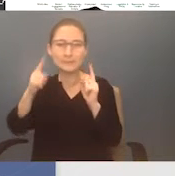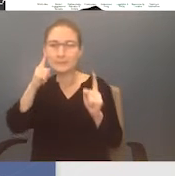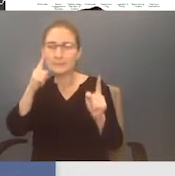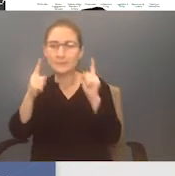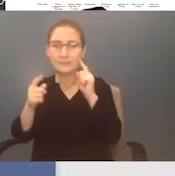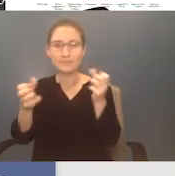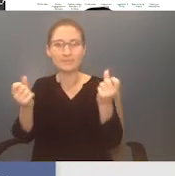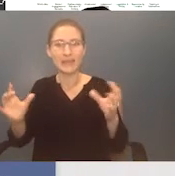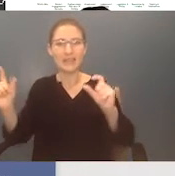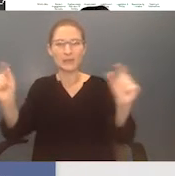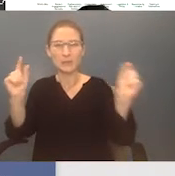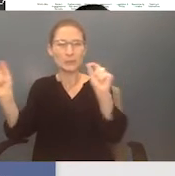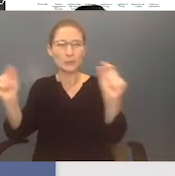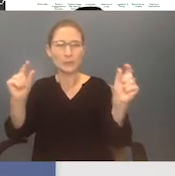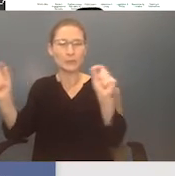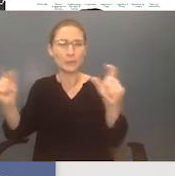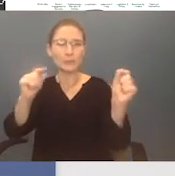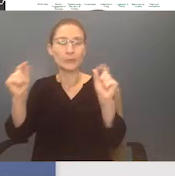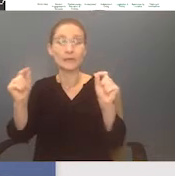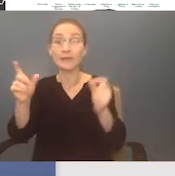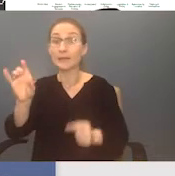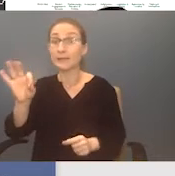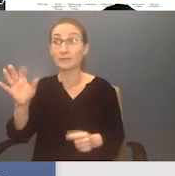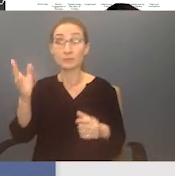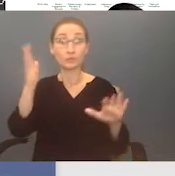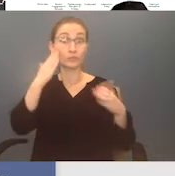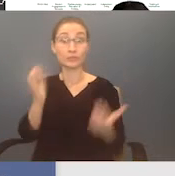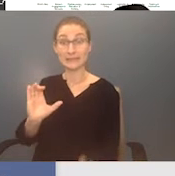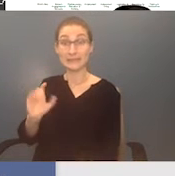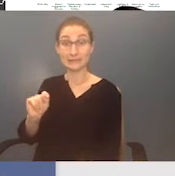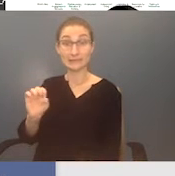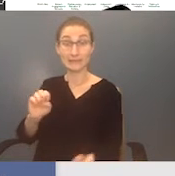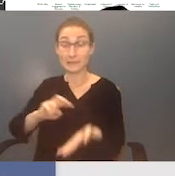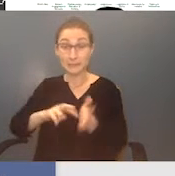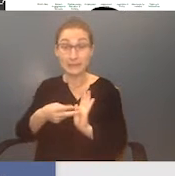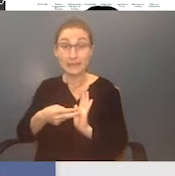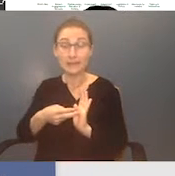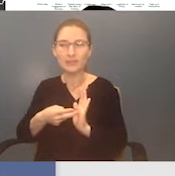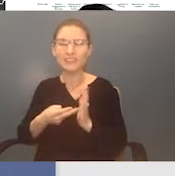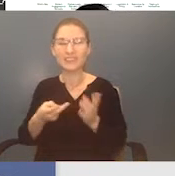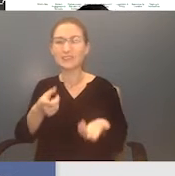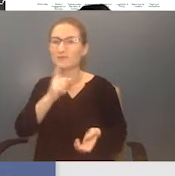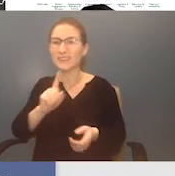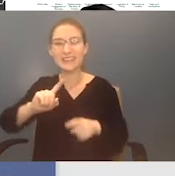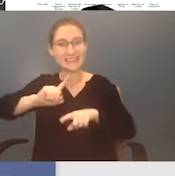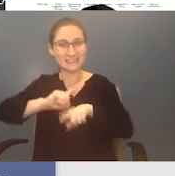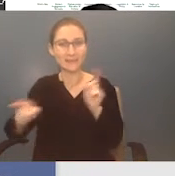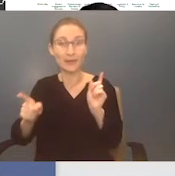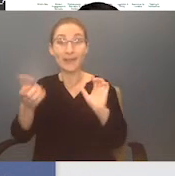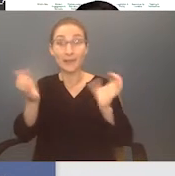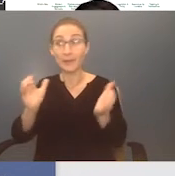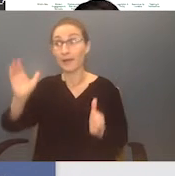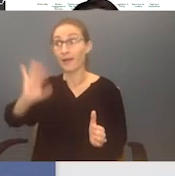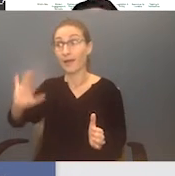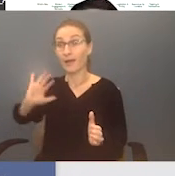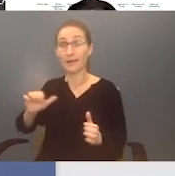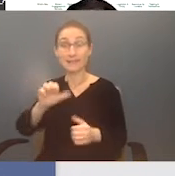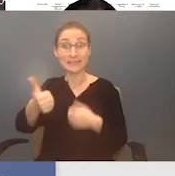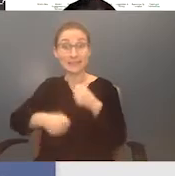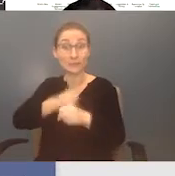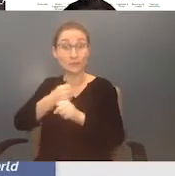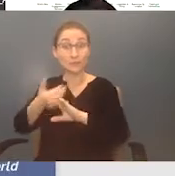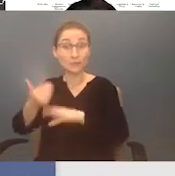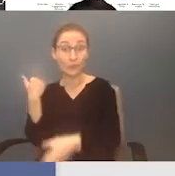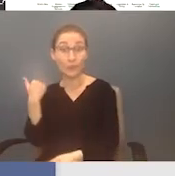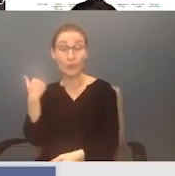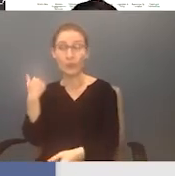if you haven't looked at what a career and technical ed, is these days, it's very different than, 10 years ago or even when we were in high